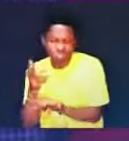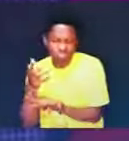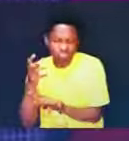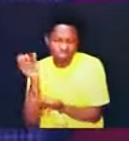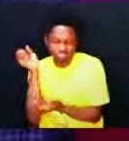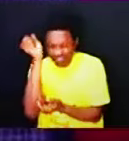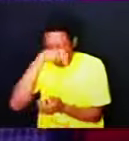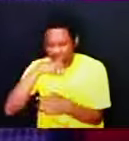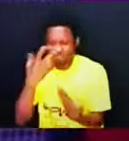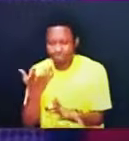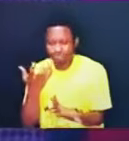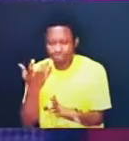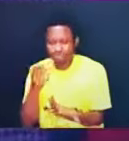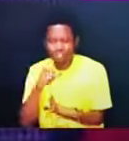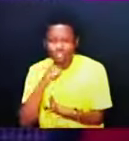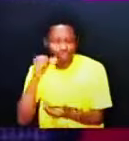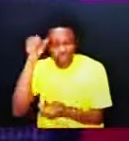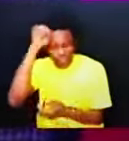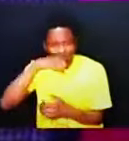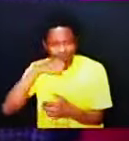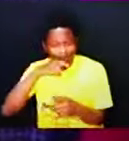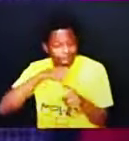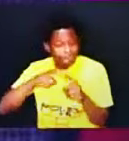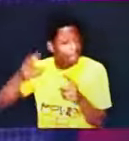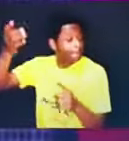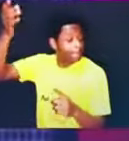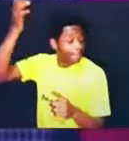time, this one was very